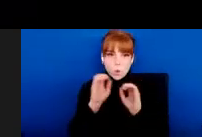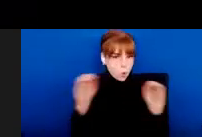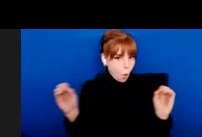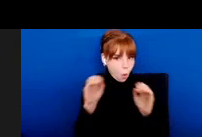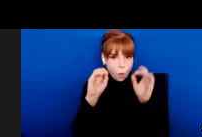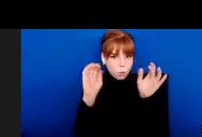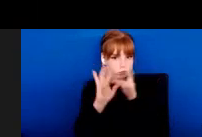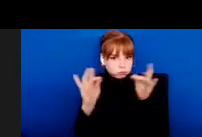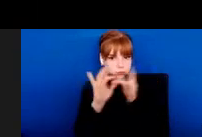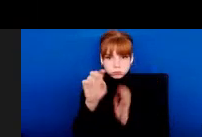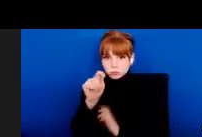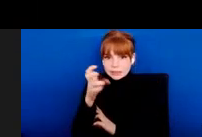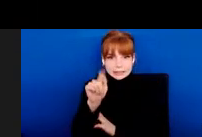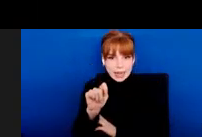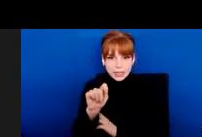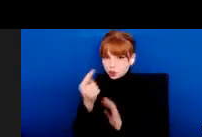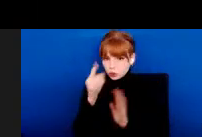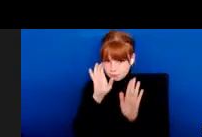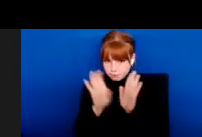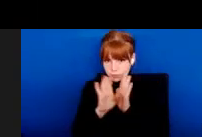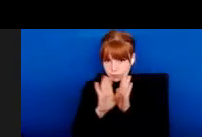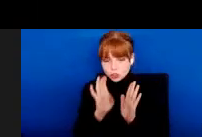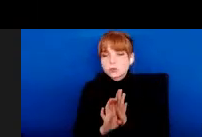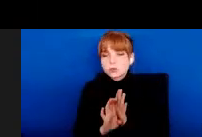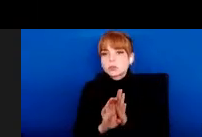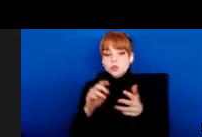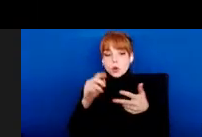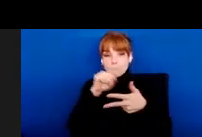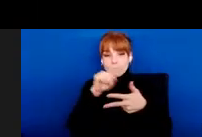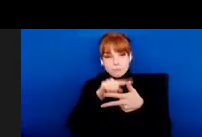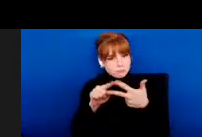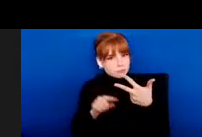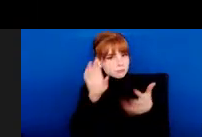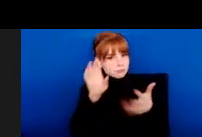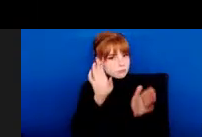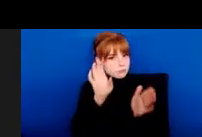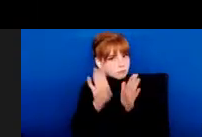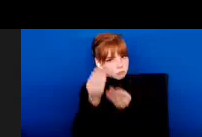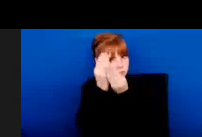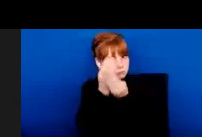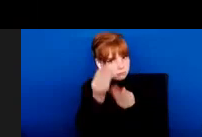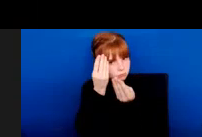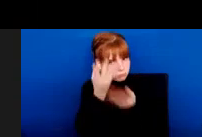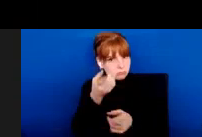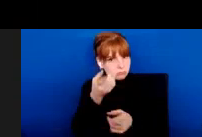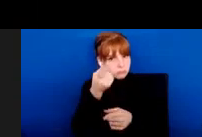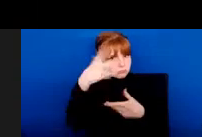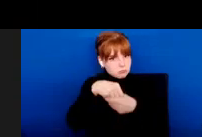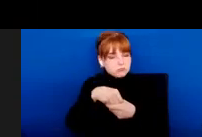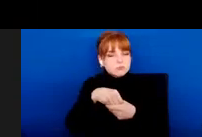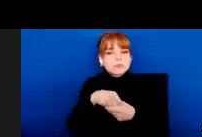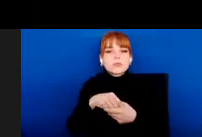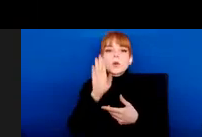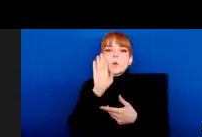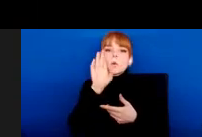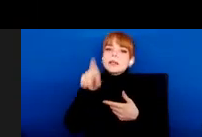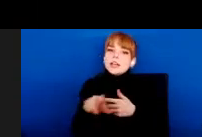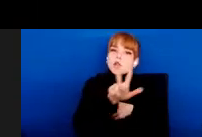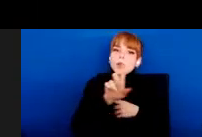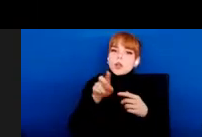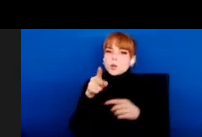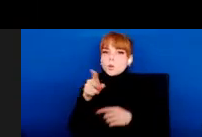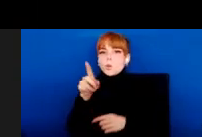information. So these are graphical objects that convey information, and you would need to have 3:1 contrast of these objects